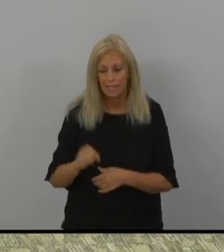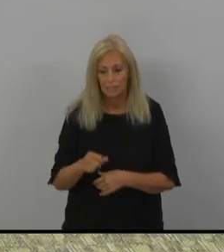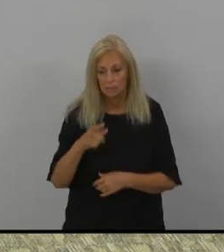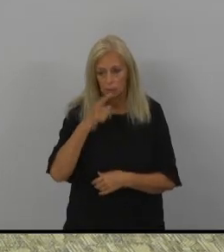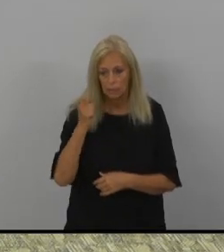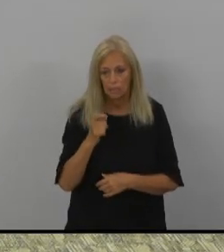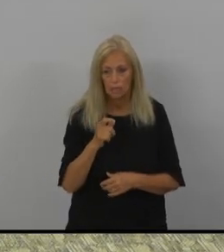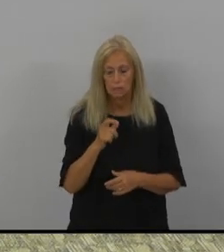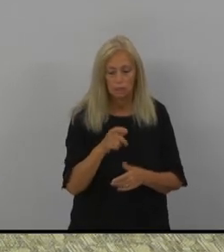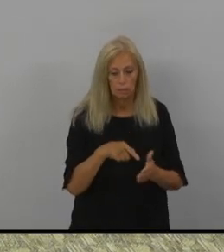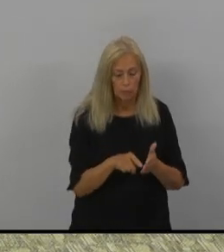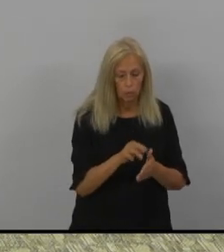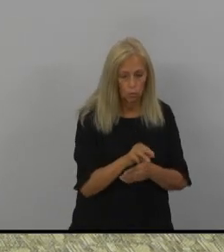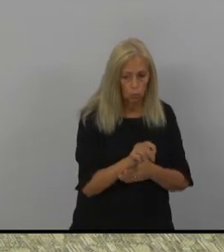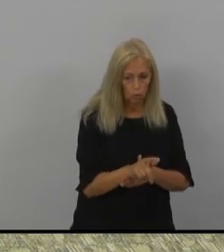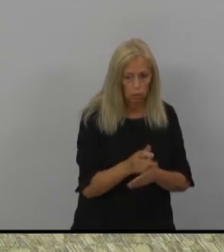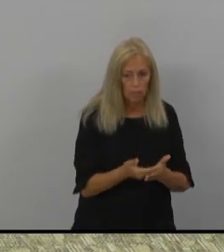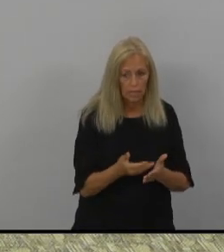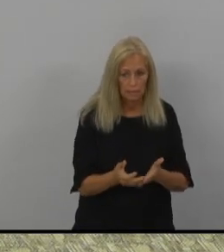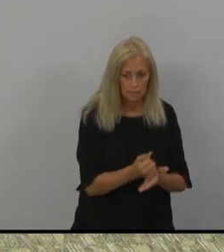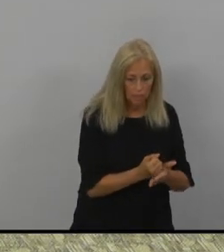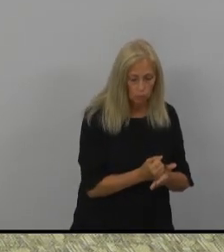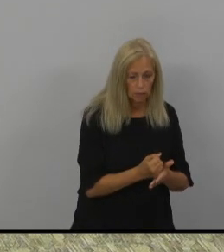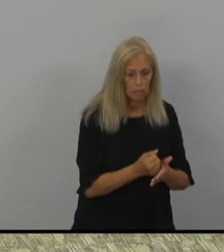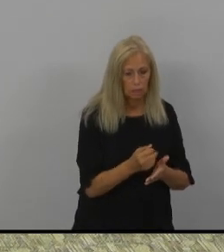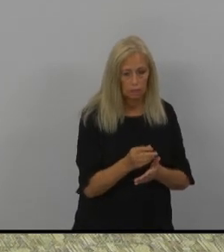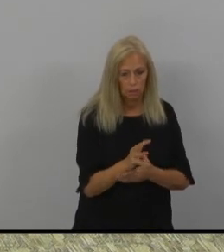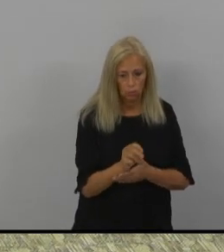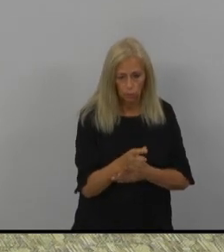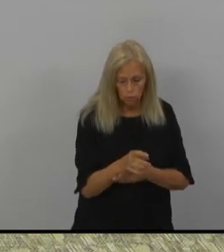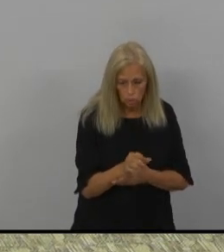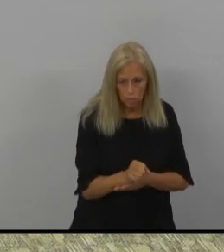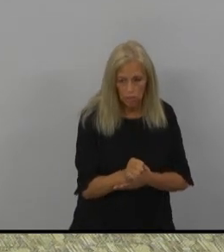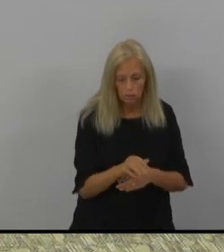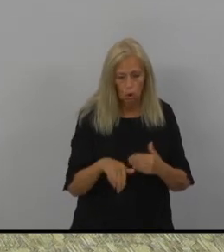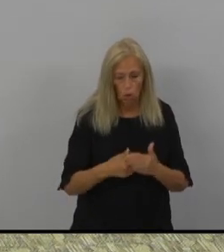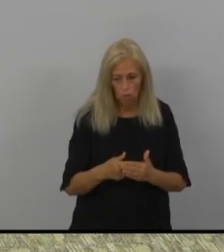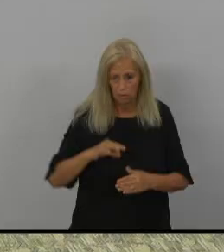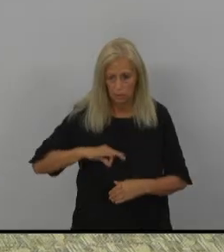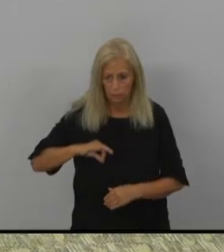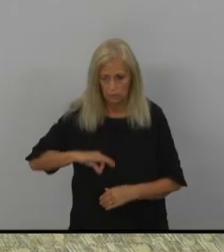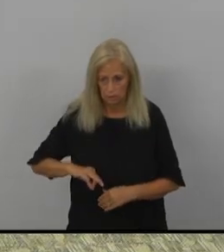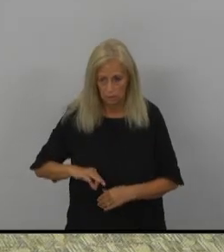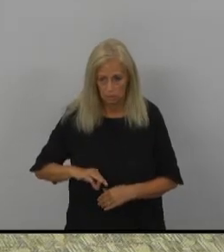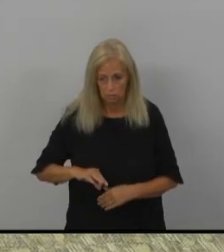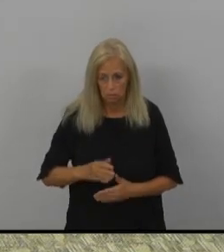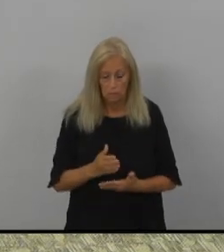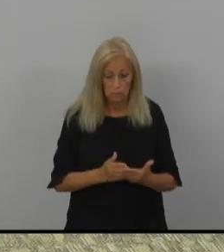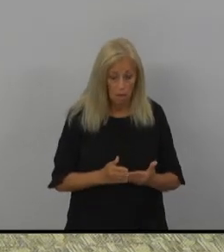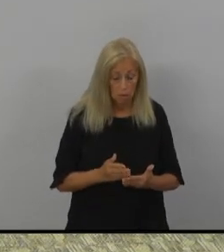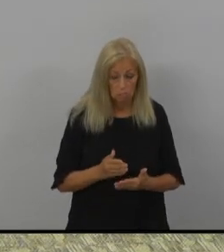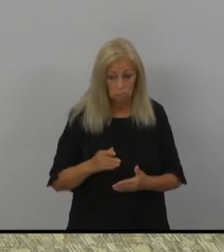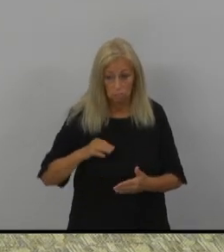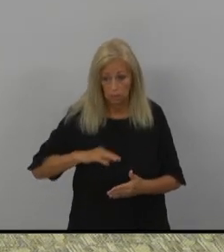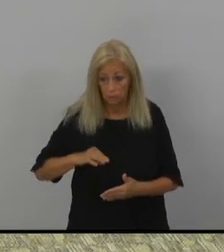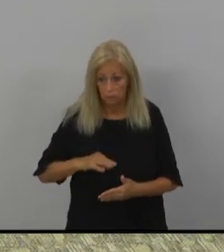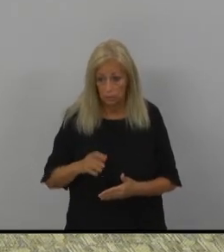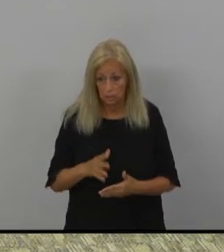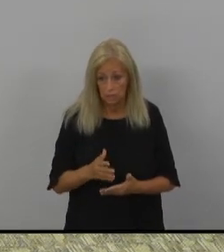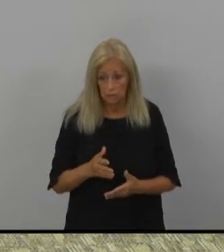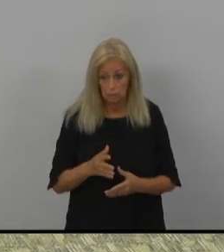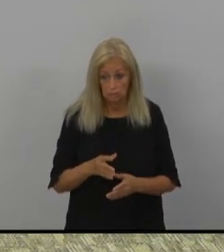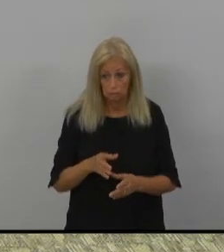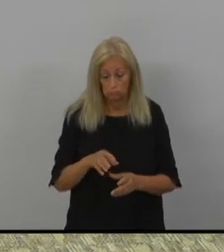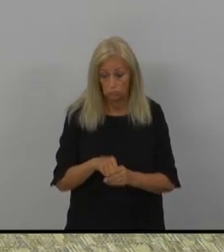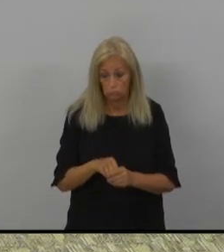cost will include salaries, wages, and all the benefits. Okay. and some of those other benefits that are associated with that